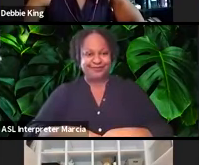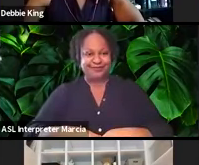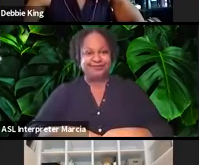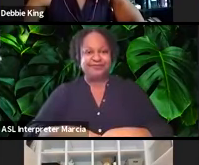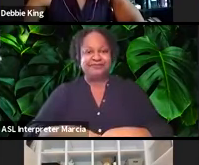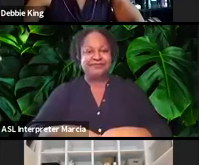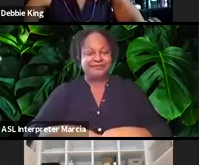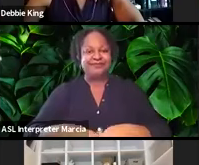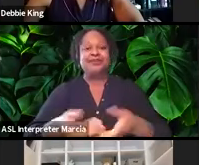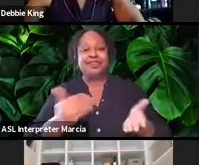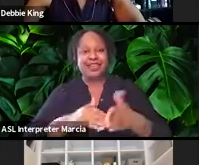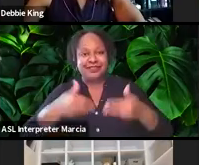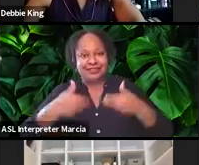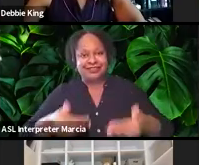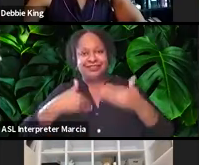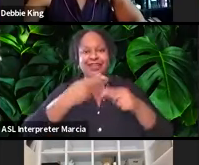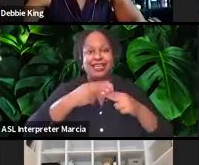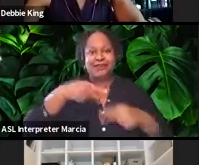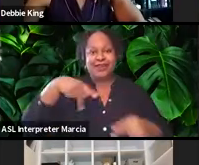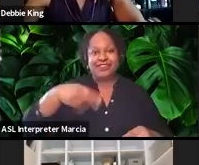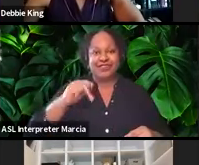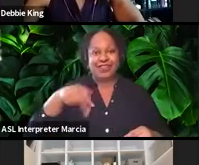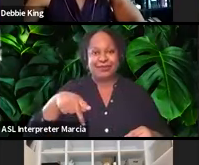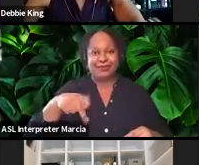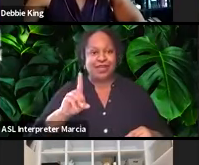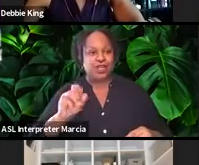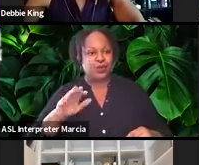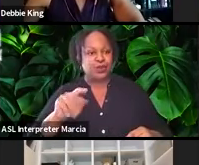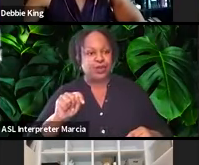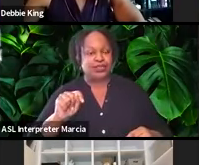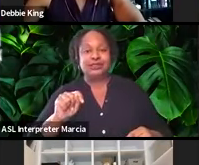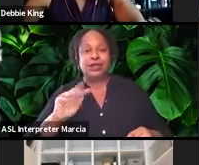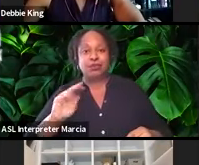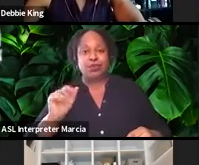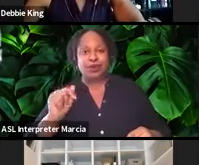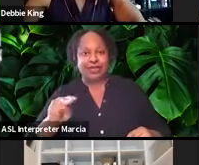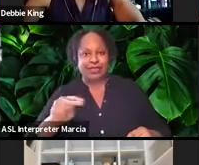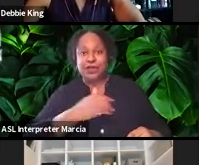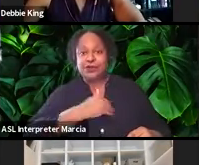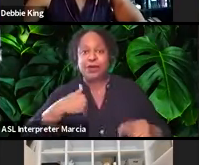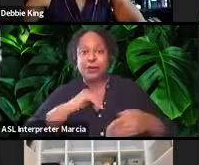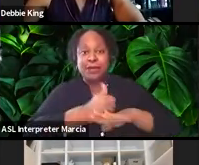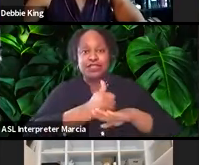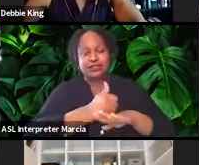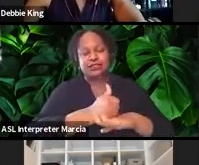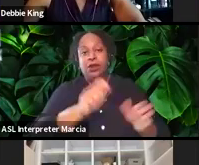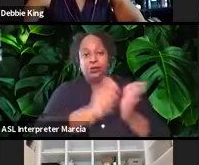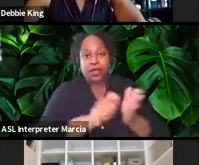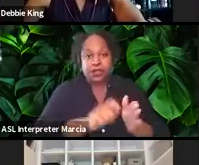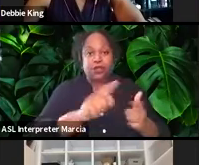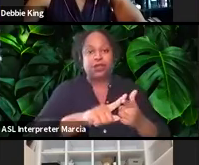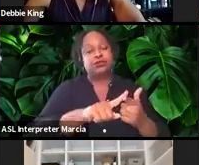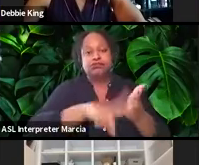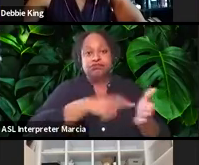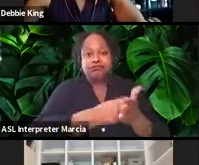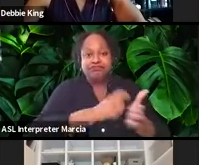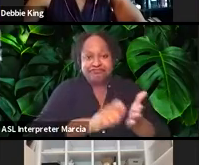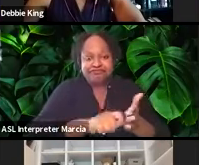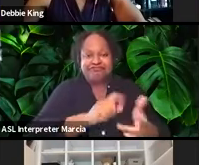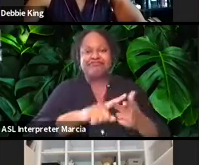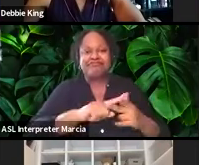My name is Phillip Dwight Morgan. As I mentioned before, I'm a Toronto-based journalist, writer, and activist, and I'm going to be moderating this